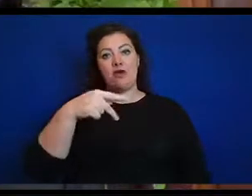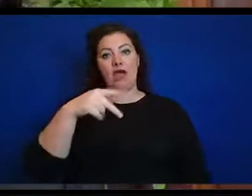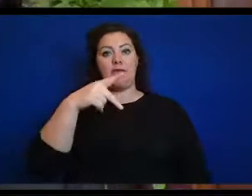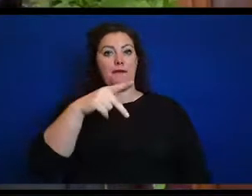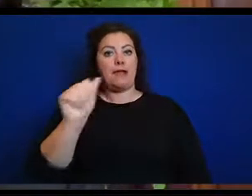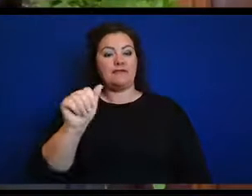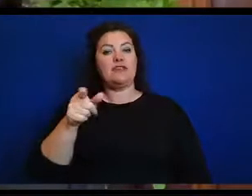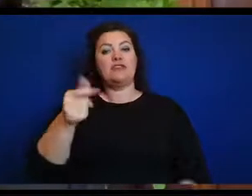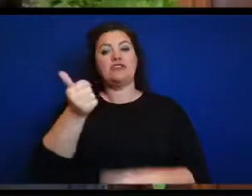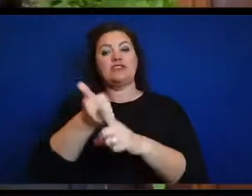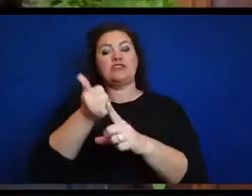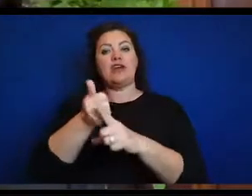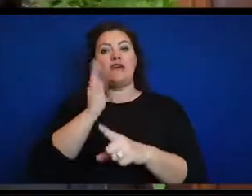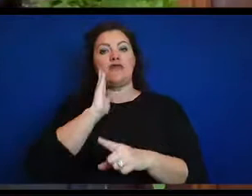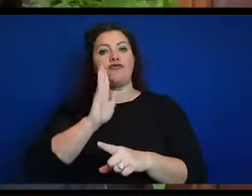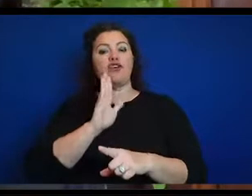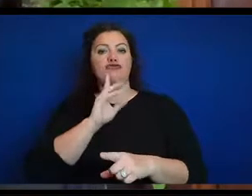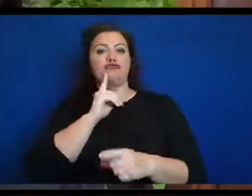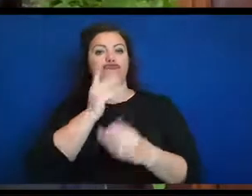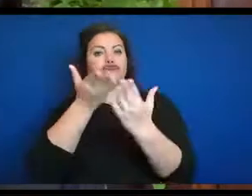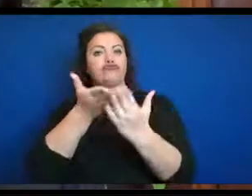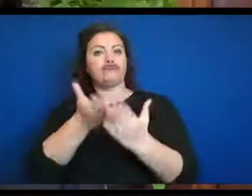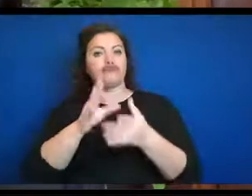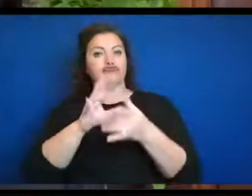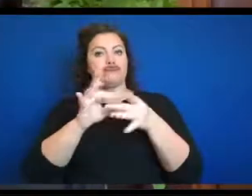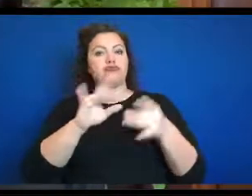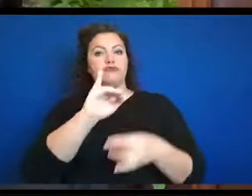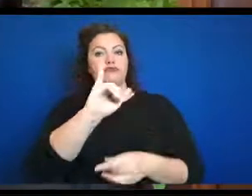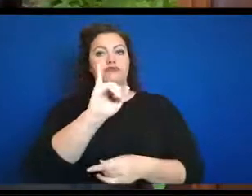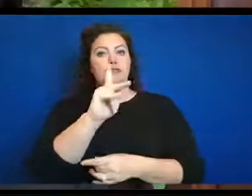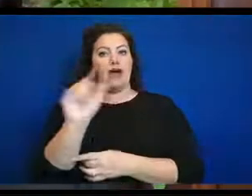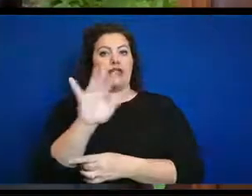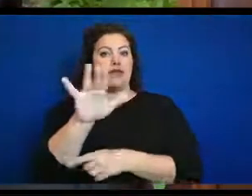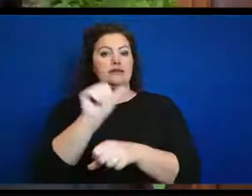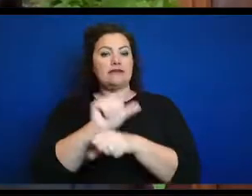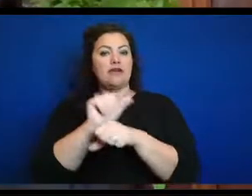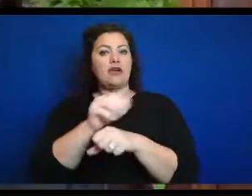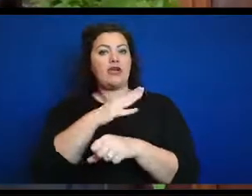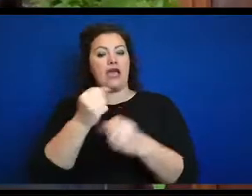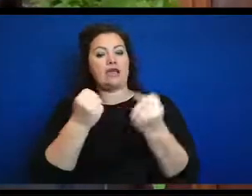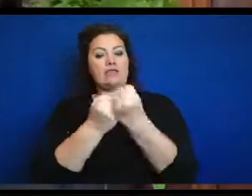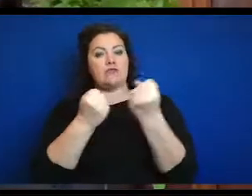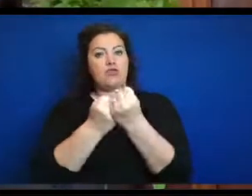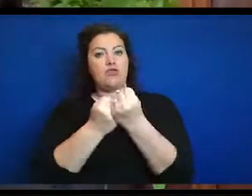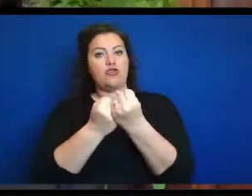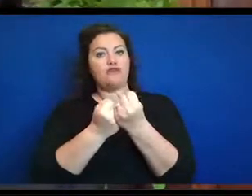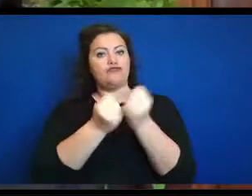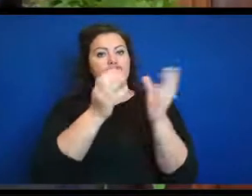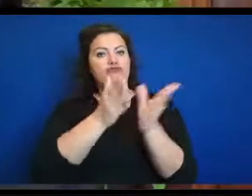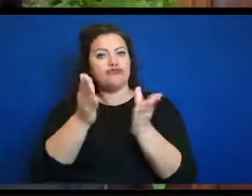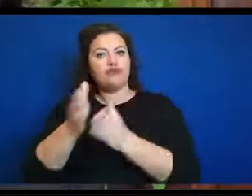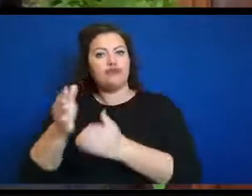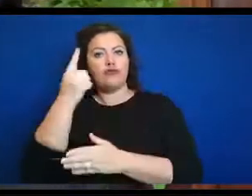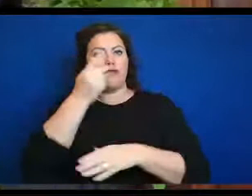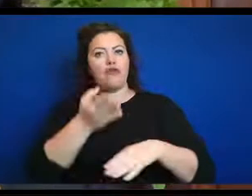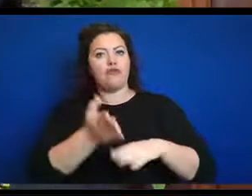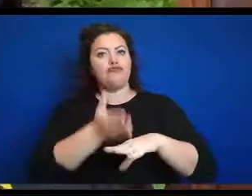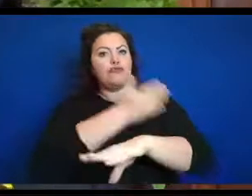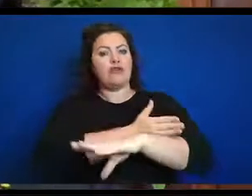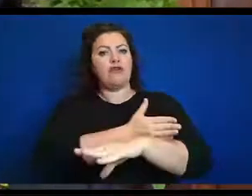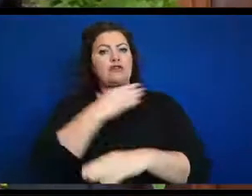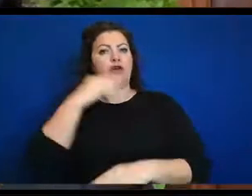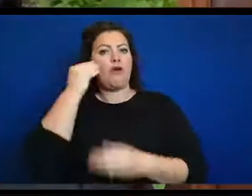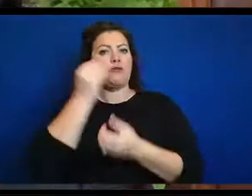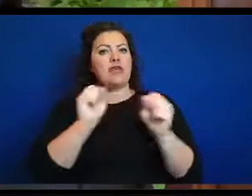will testify to Ikea's work in support of initiatives to increase home safety. Our fourth and